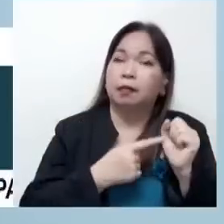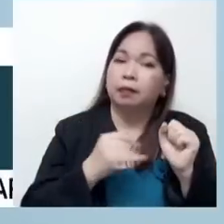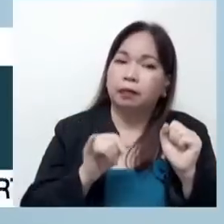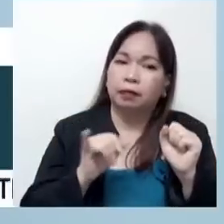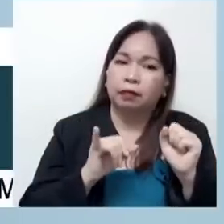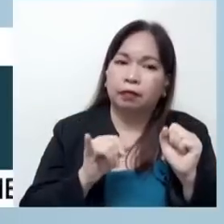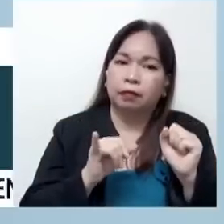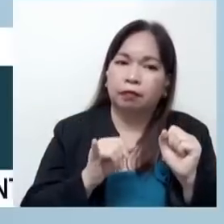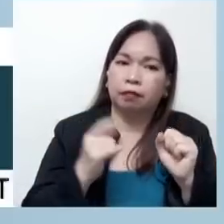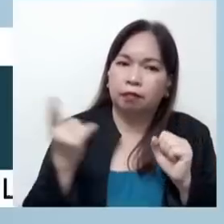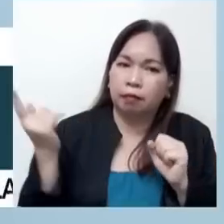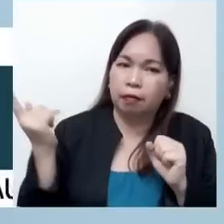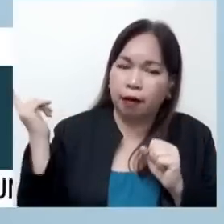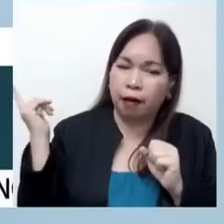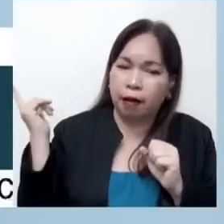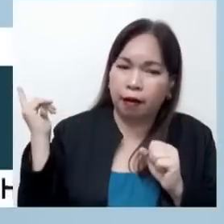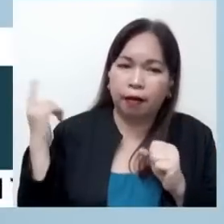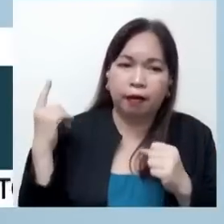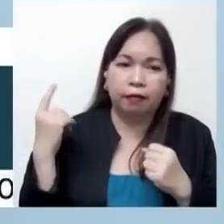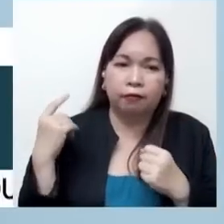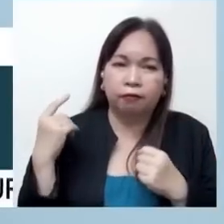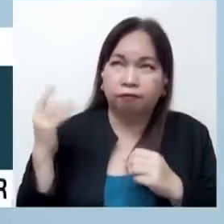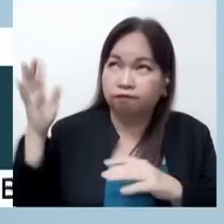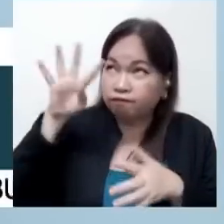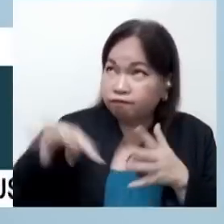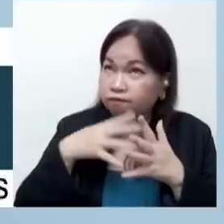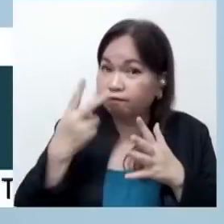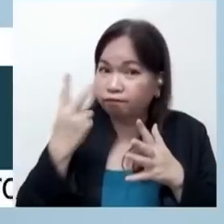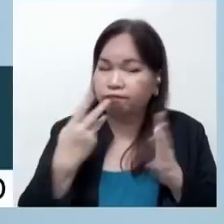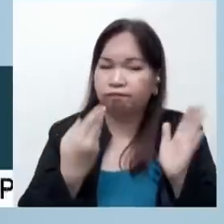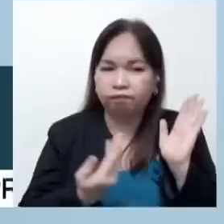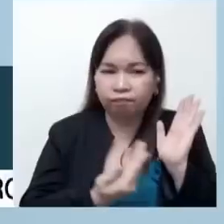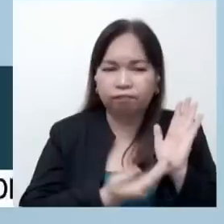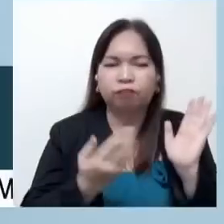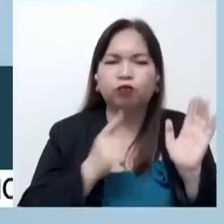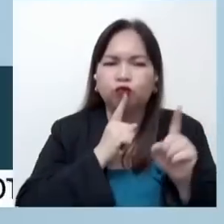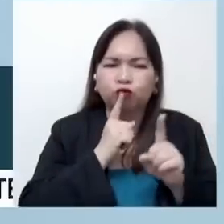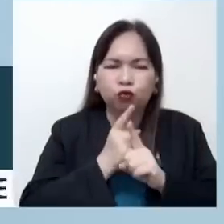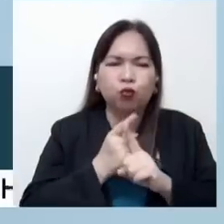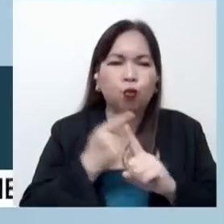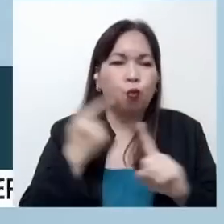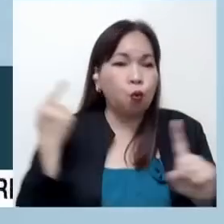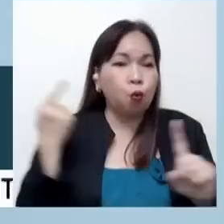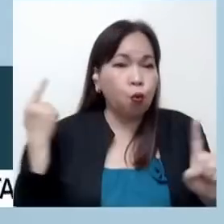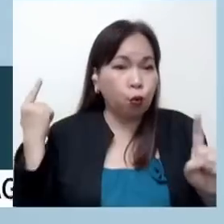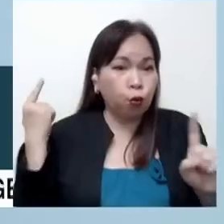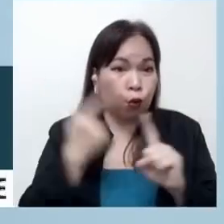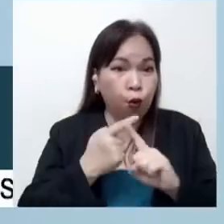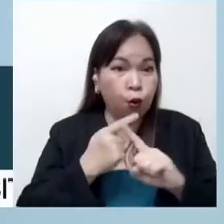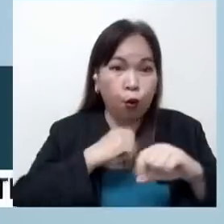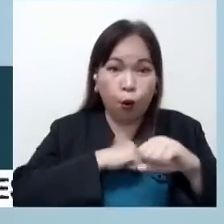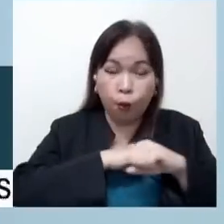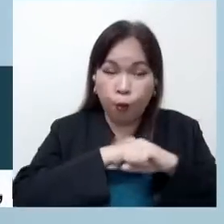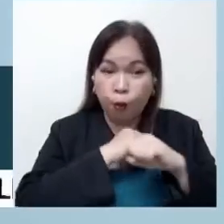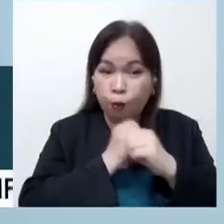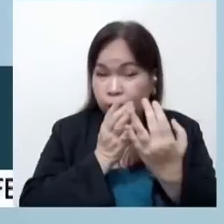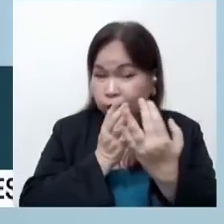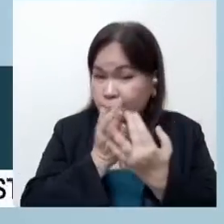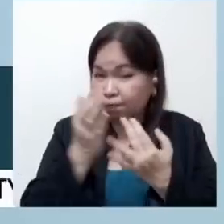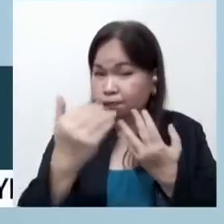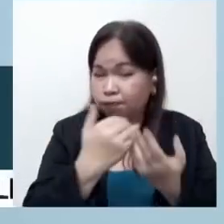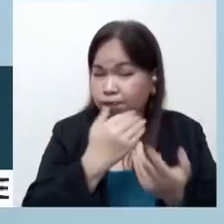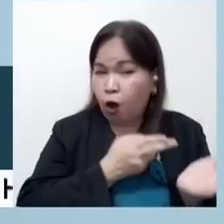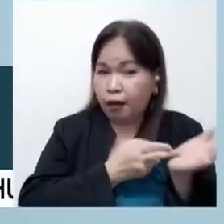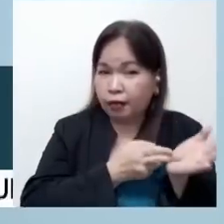board signify our shared objective of promoting transparency, growth,